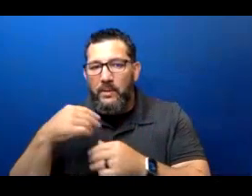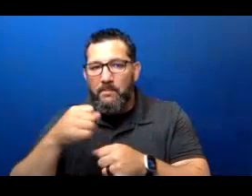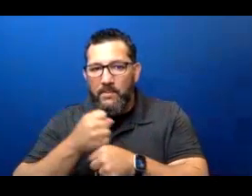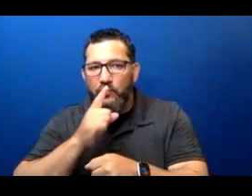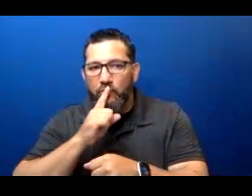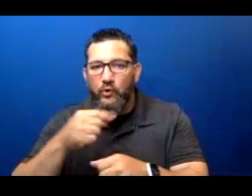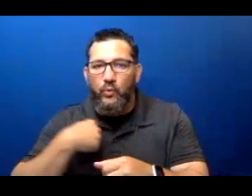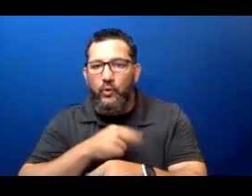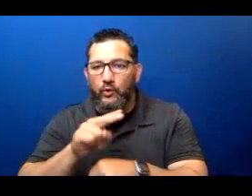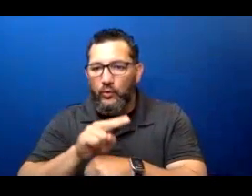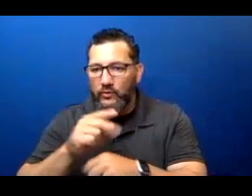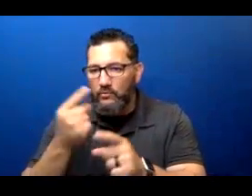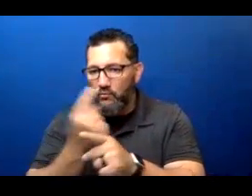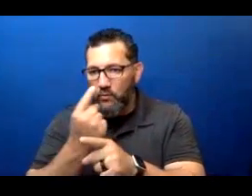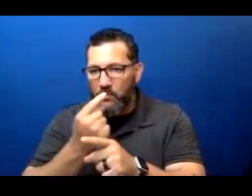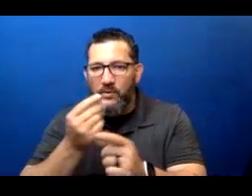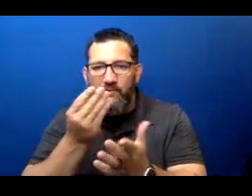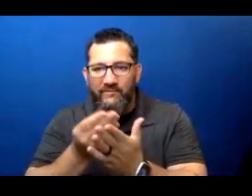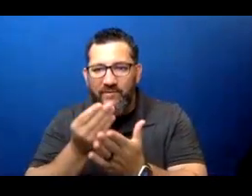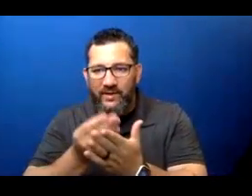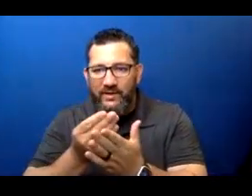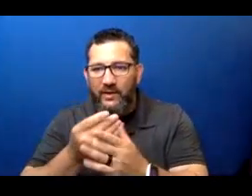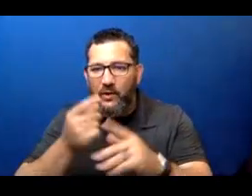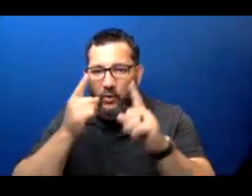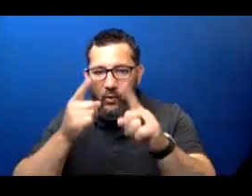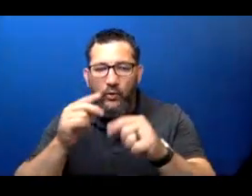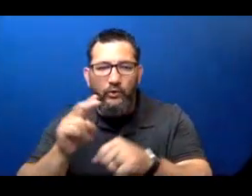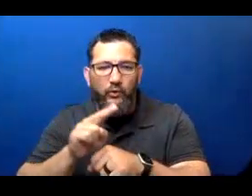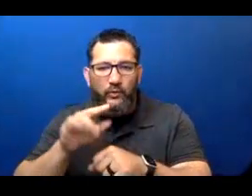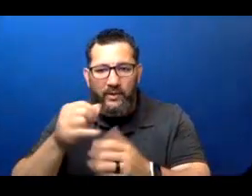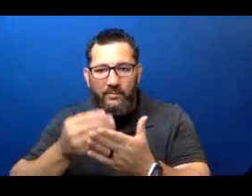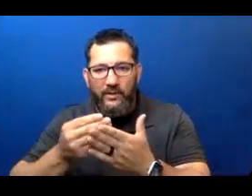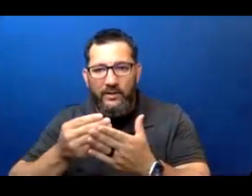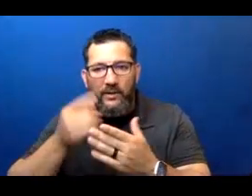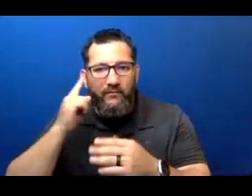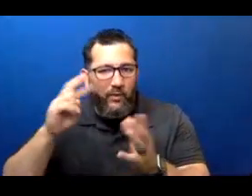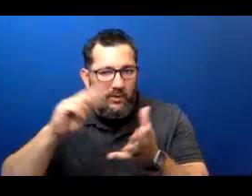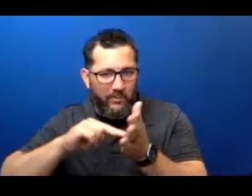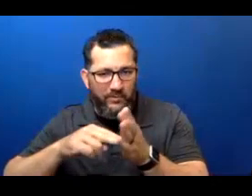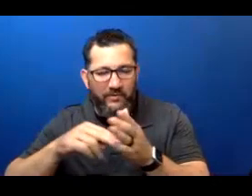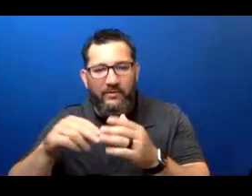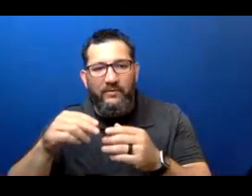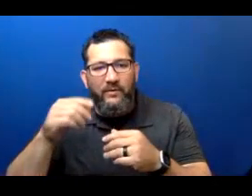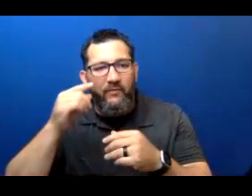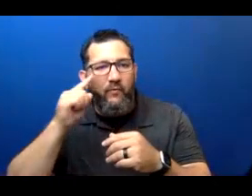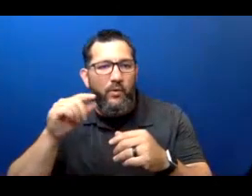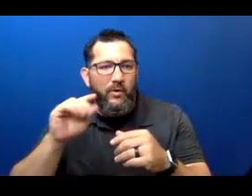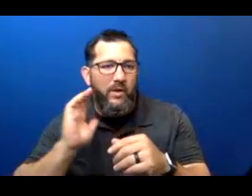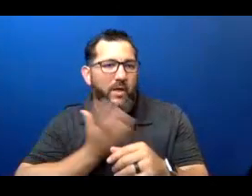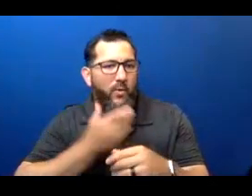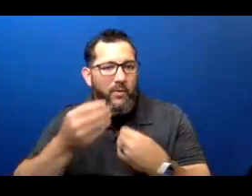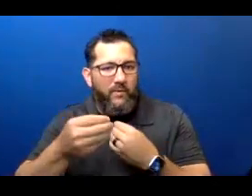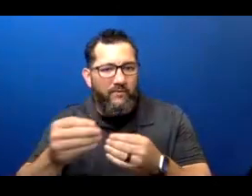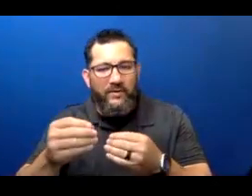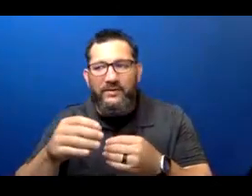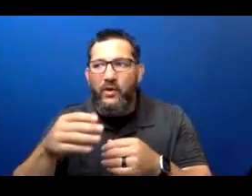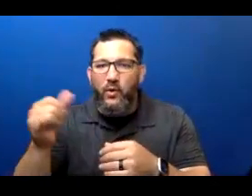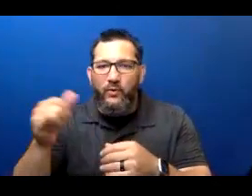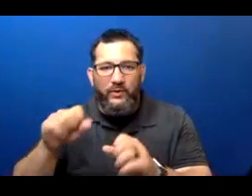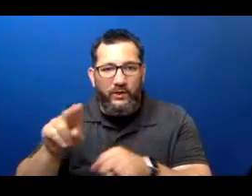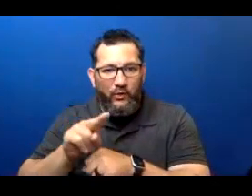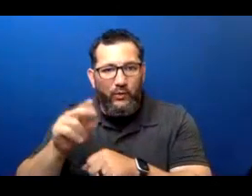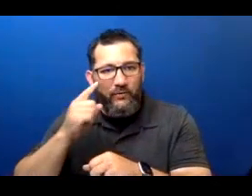carrying them out to achieve the purposes of the office, and that you can also therefore make informed recommendations on activities of the office.